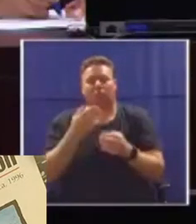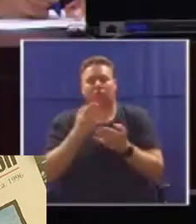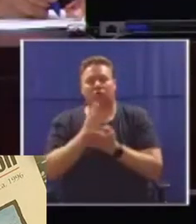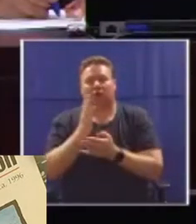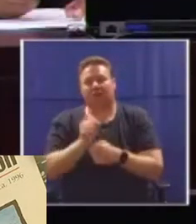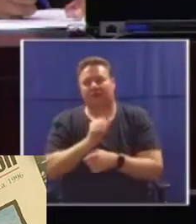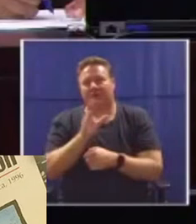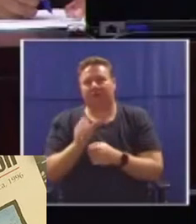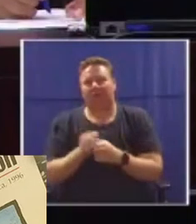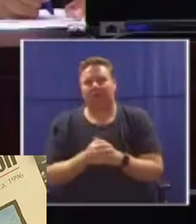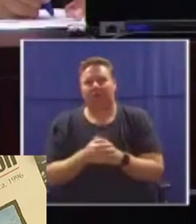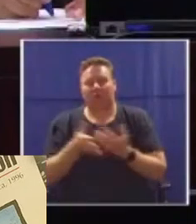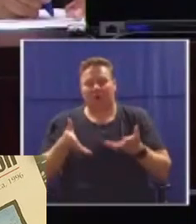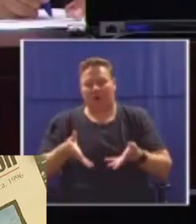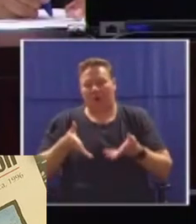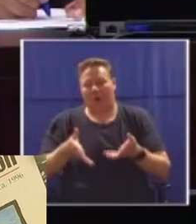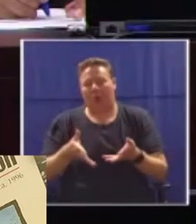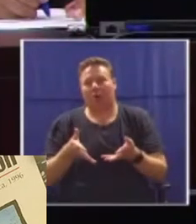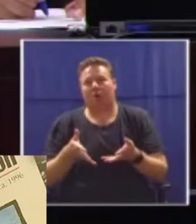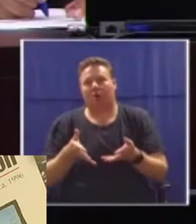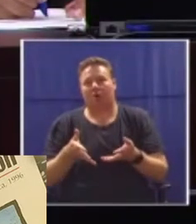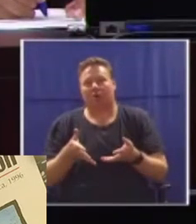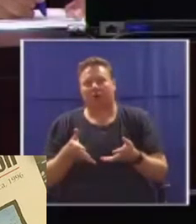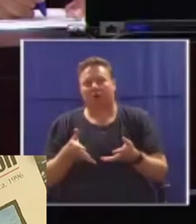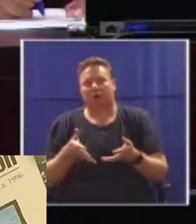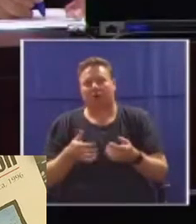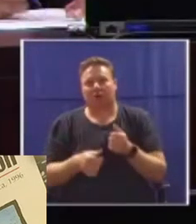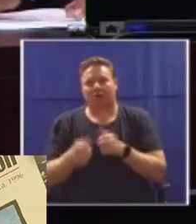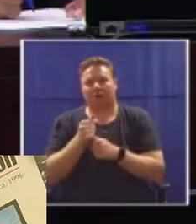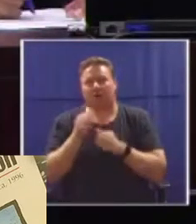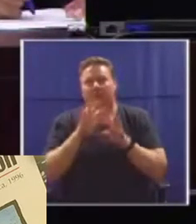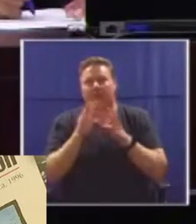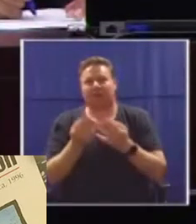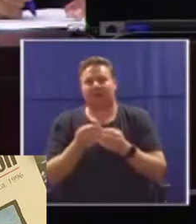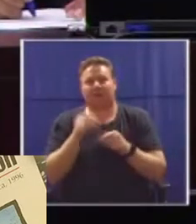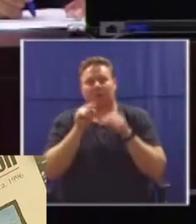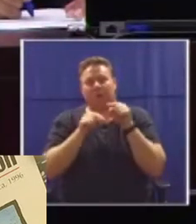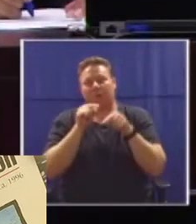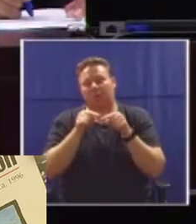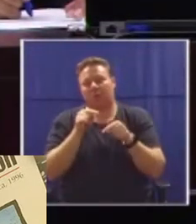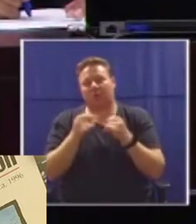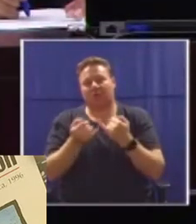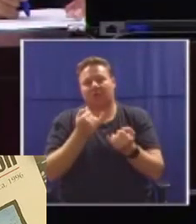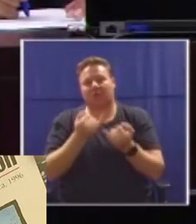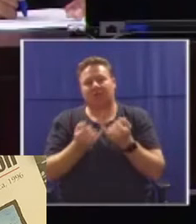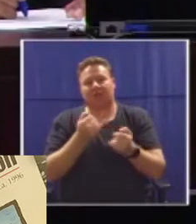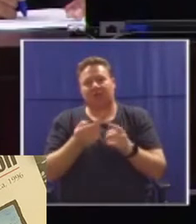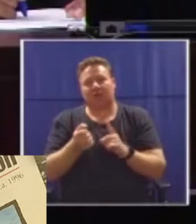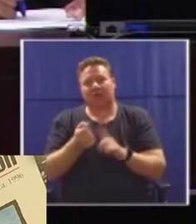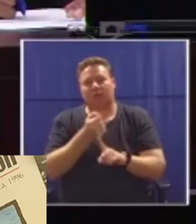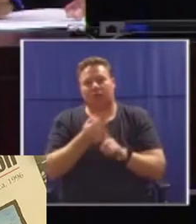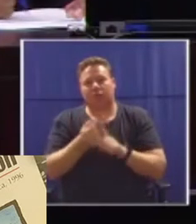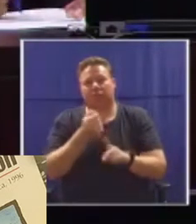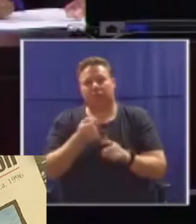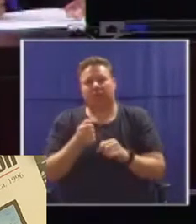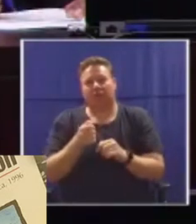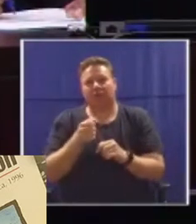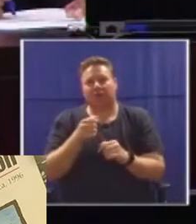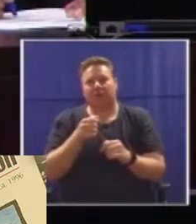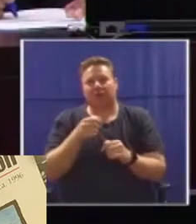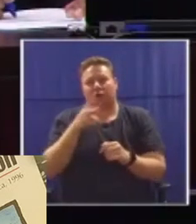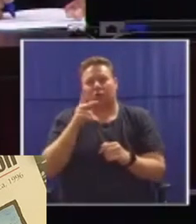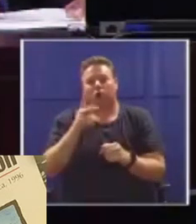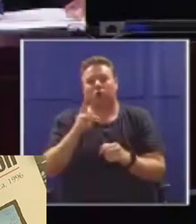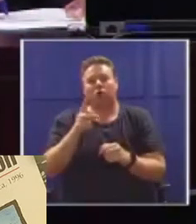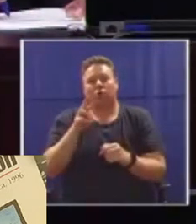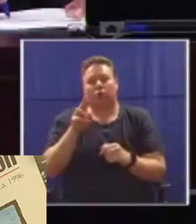Africa. Right now, we have a cabinet minister accused of sexual assault at Kruger National Park. We